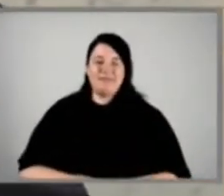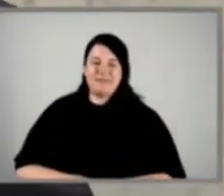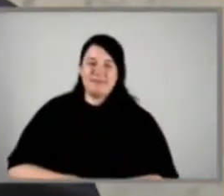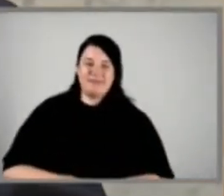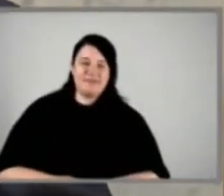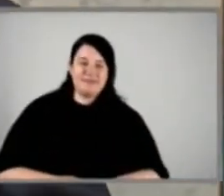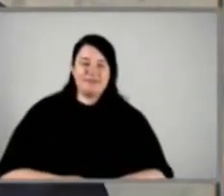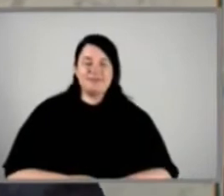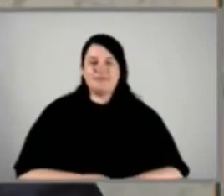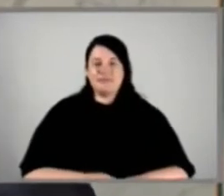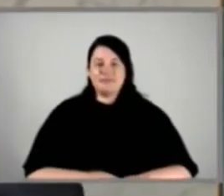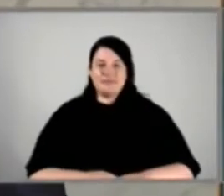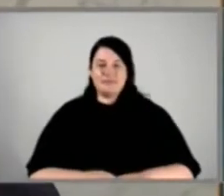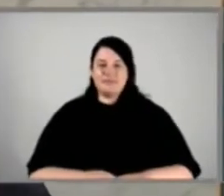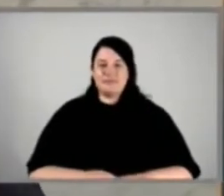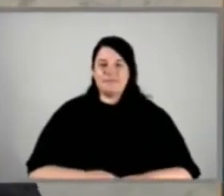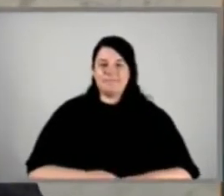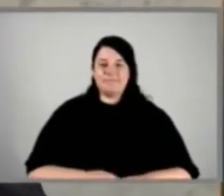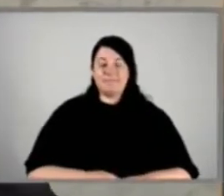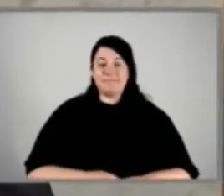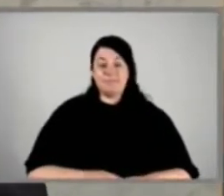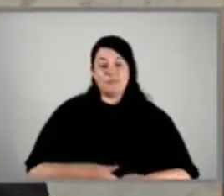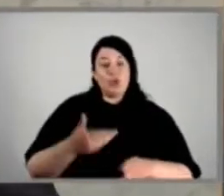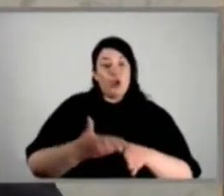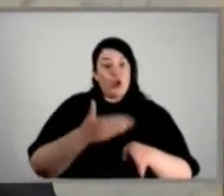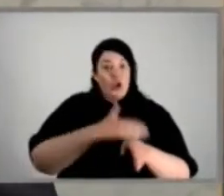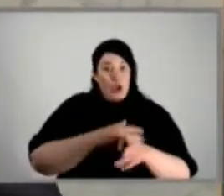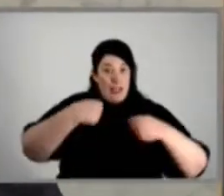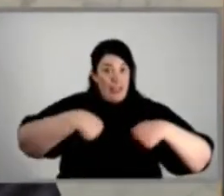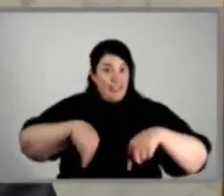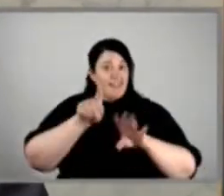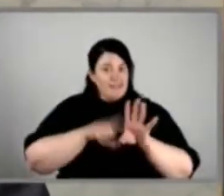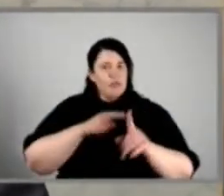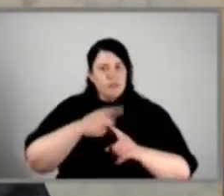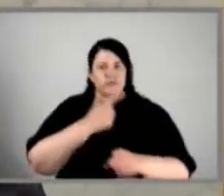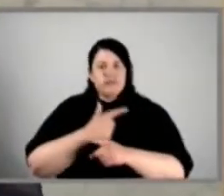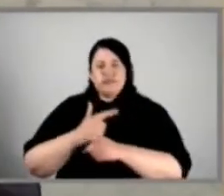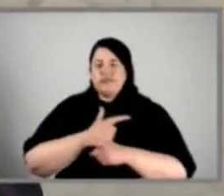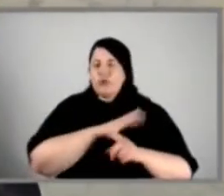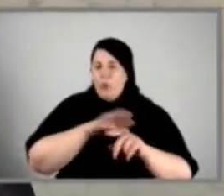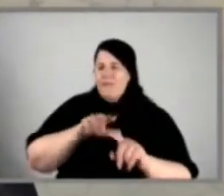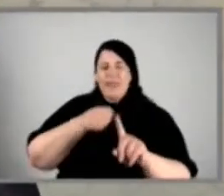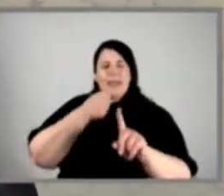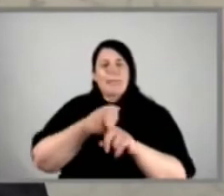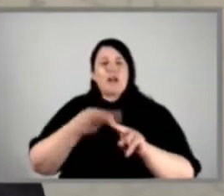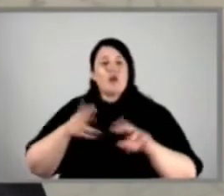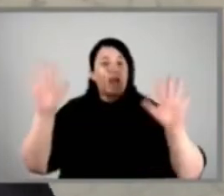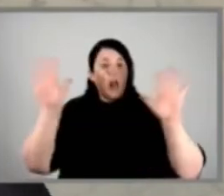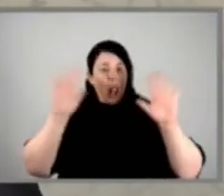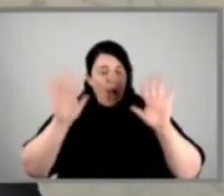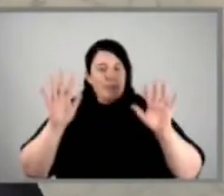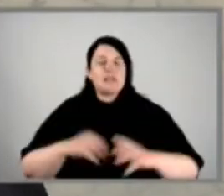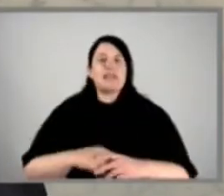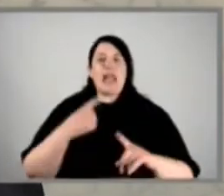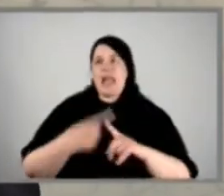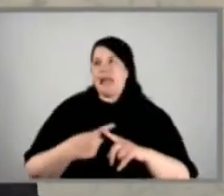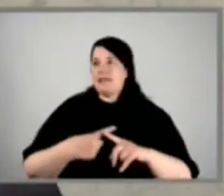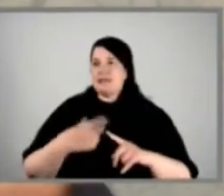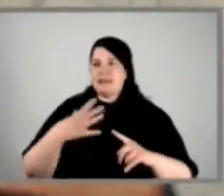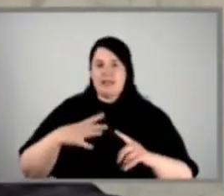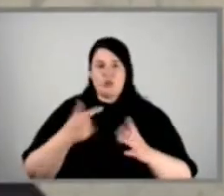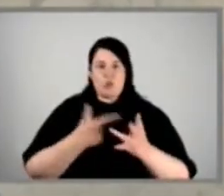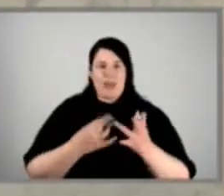year at the National Press Club, Prime Minister, you did talk about the impact of climate and the need to have resilient